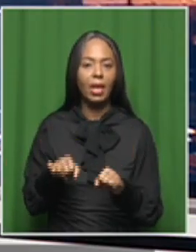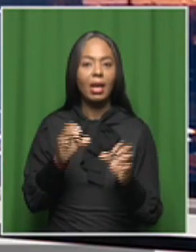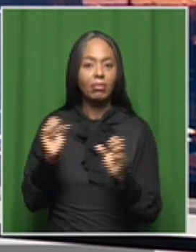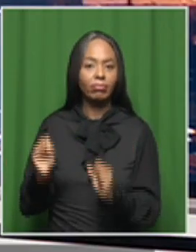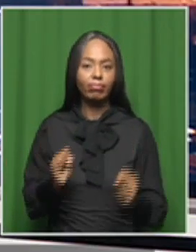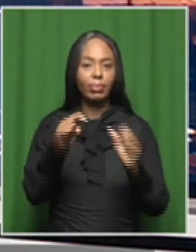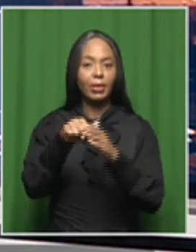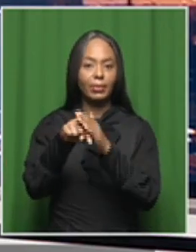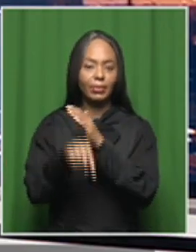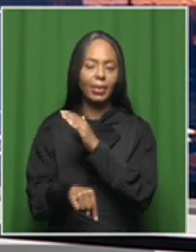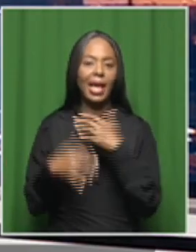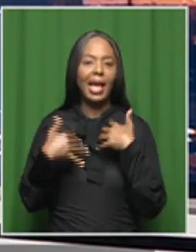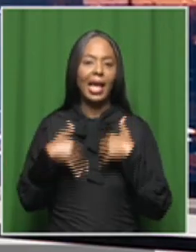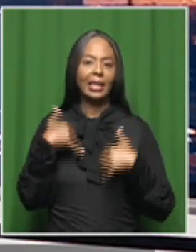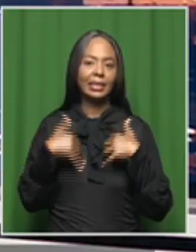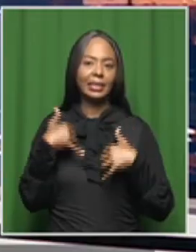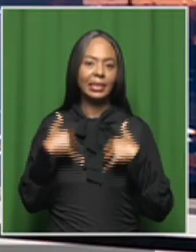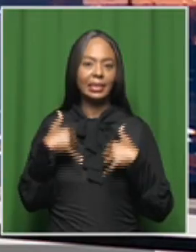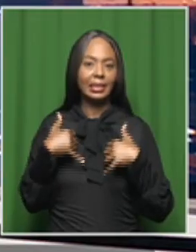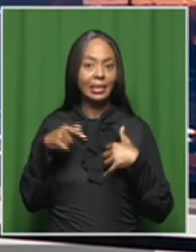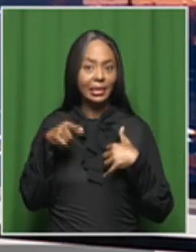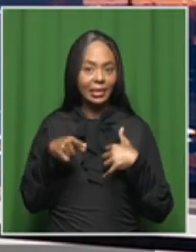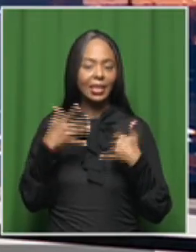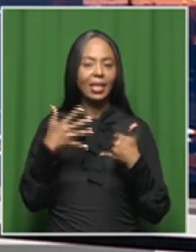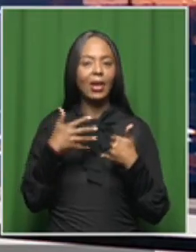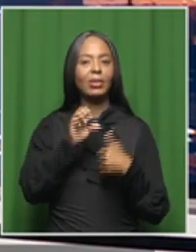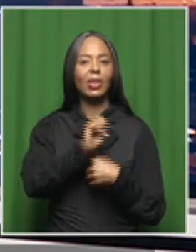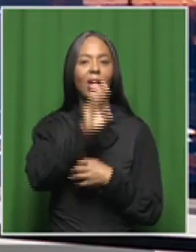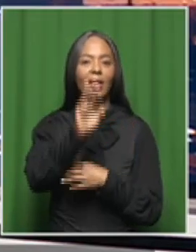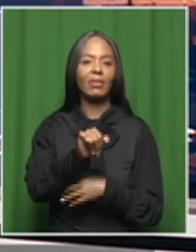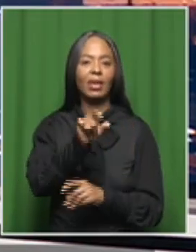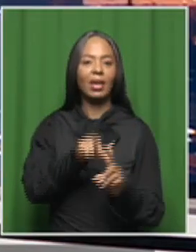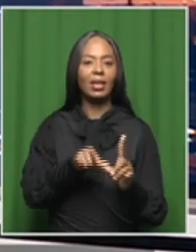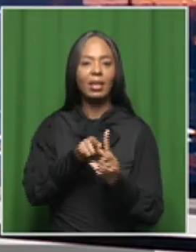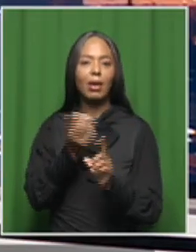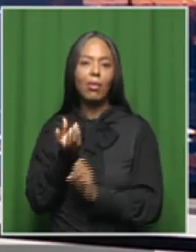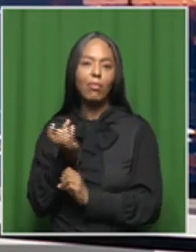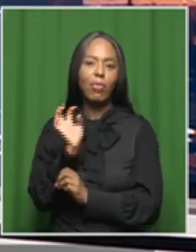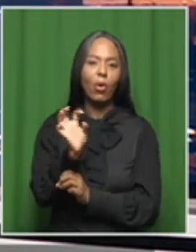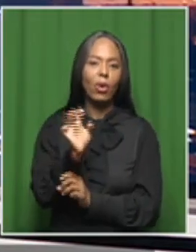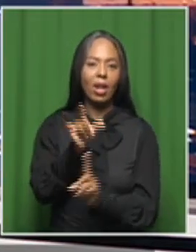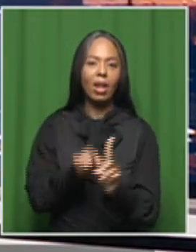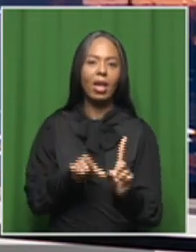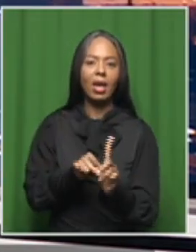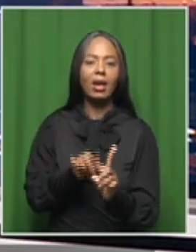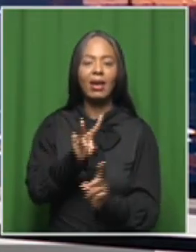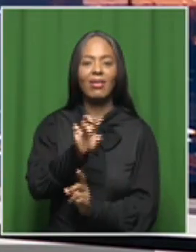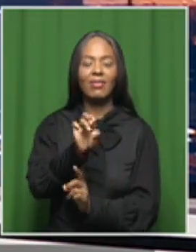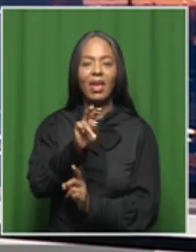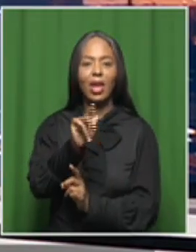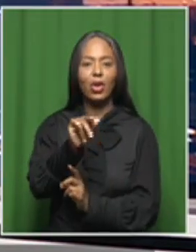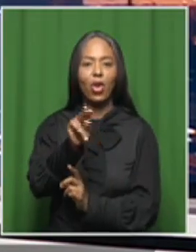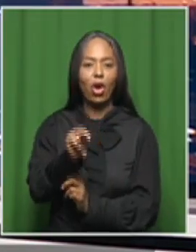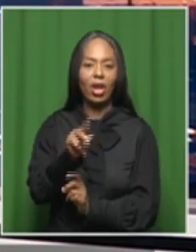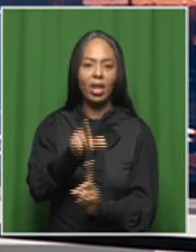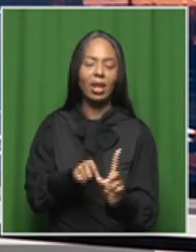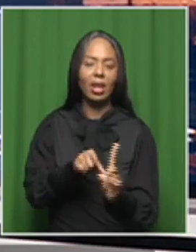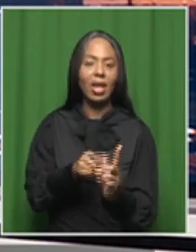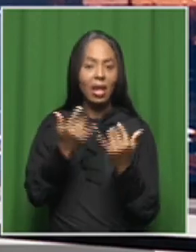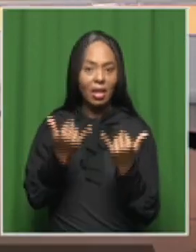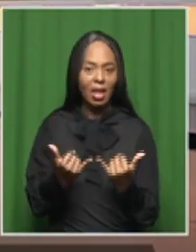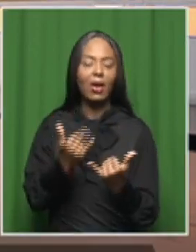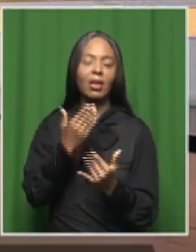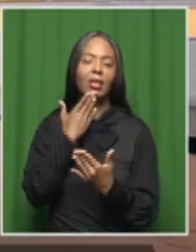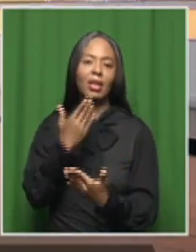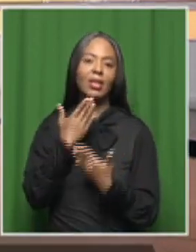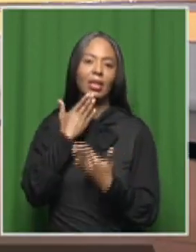this exciting match, we've roped in former South African fast bowler Vernon Philander. Vernon, a very good morning to you. Thank you so much for